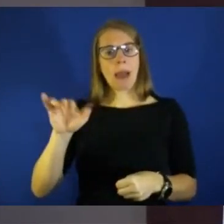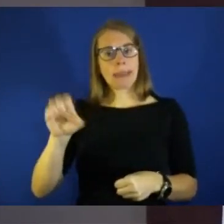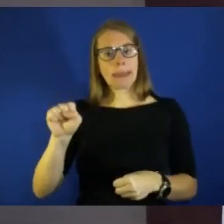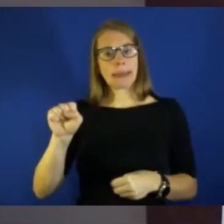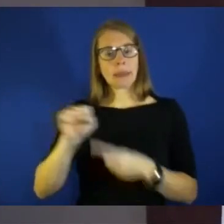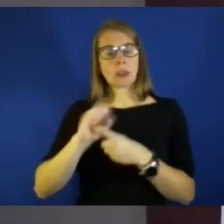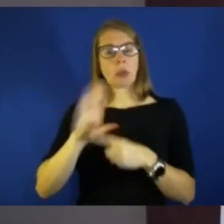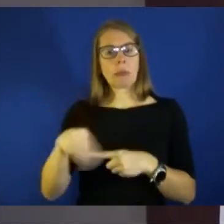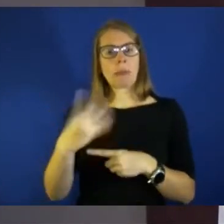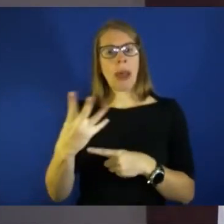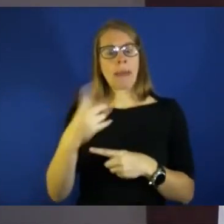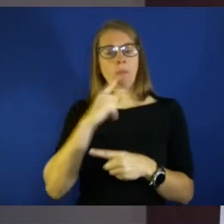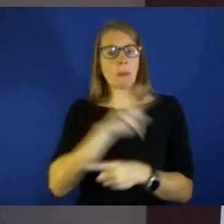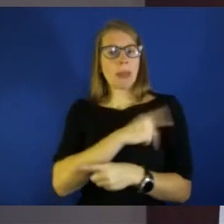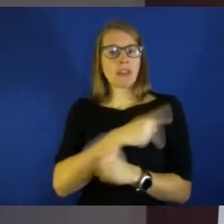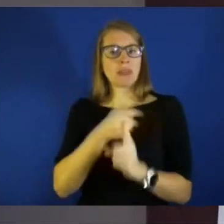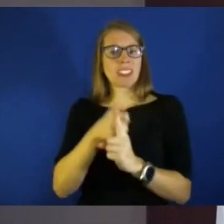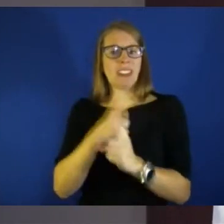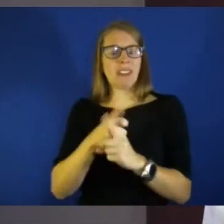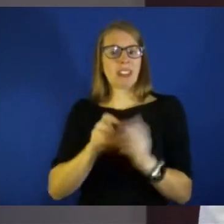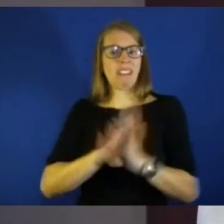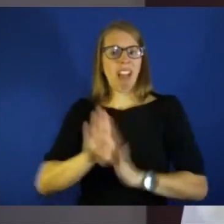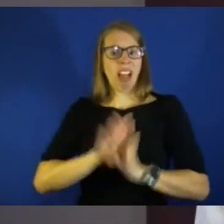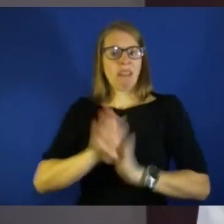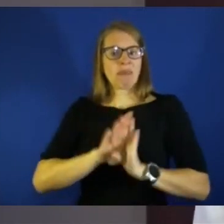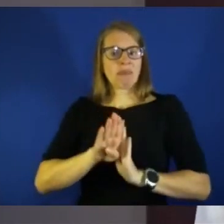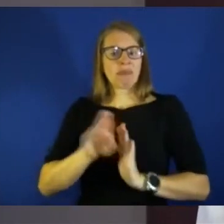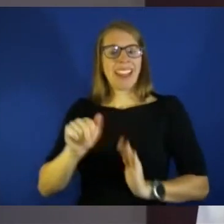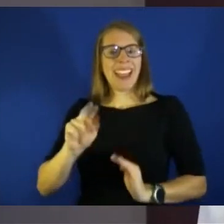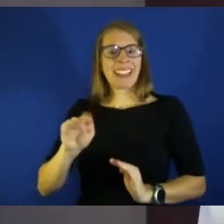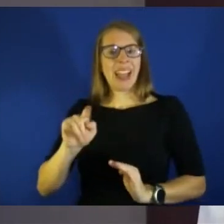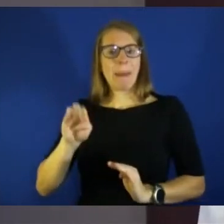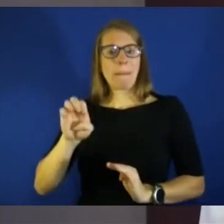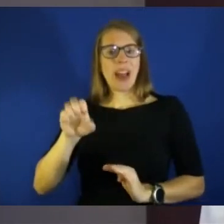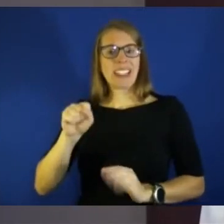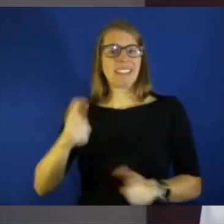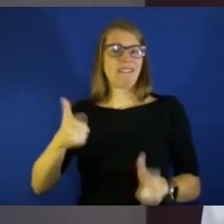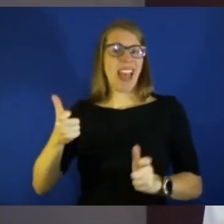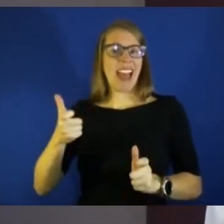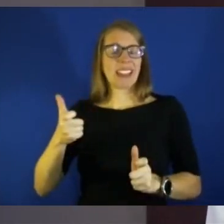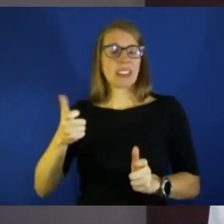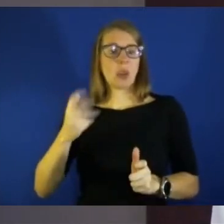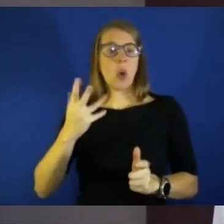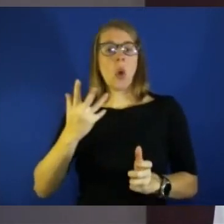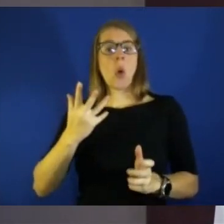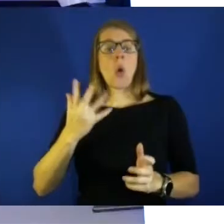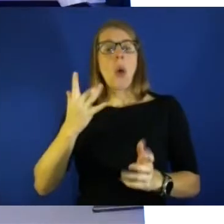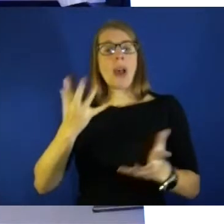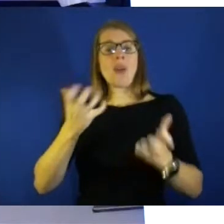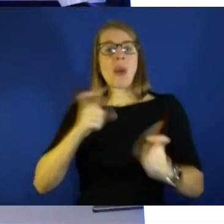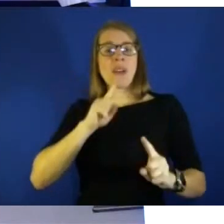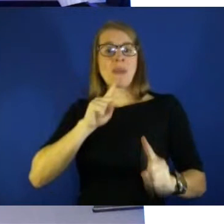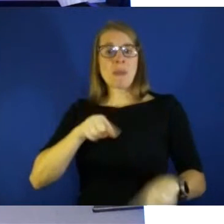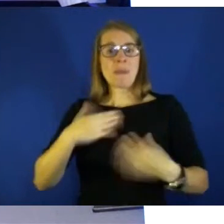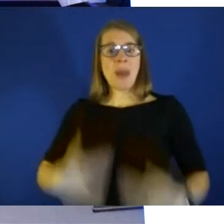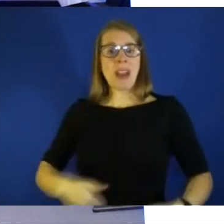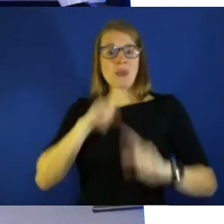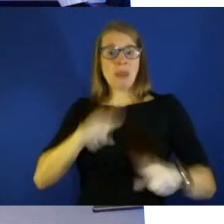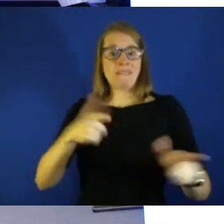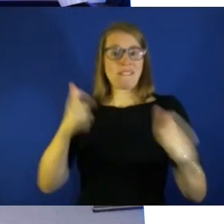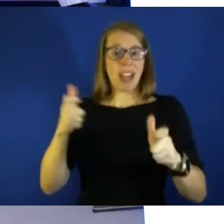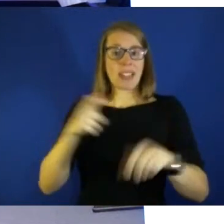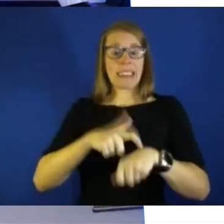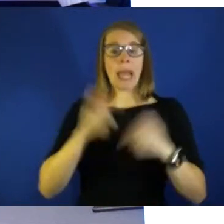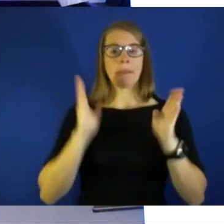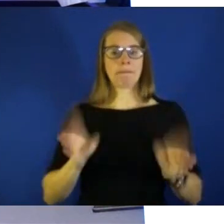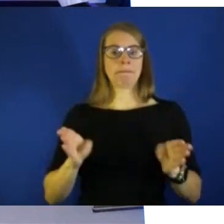So what we're really trying to do is get that response moving quickly to help that patient recover more quickly. So there is a time frame in which you're trying